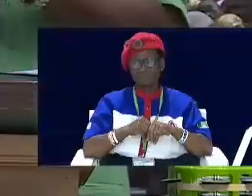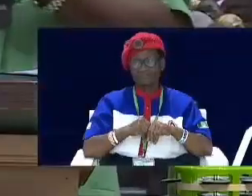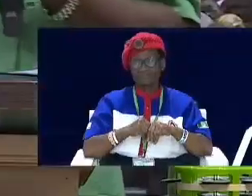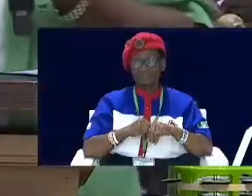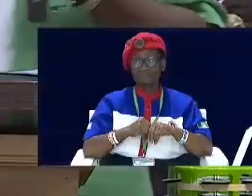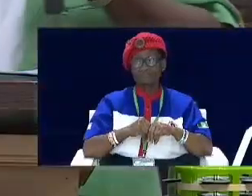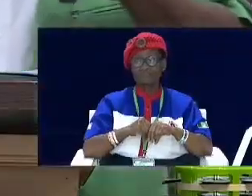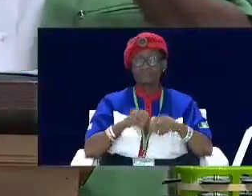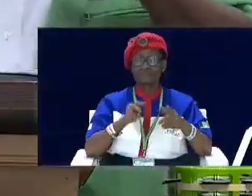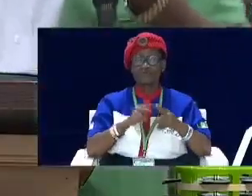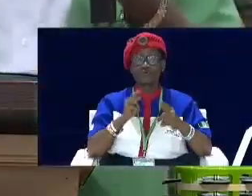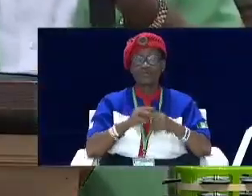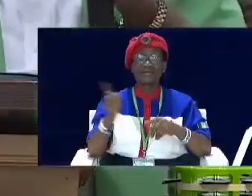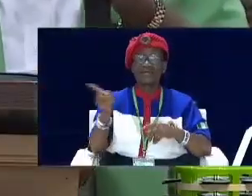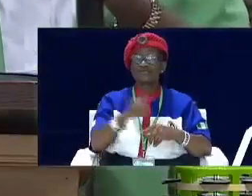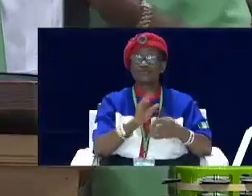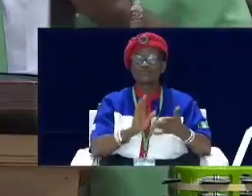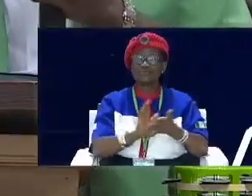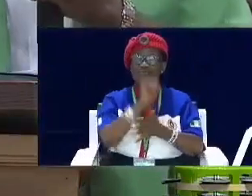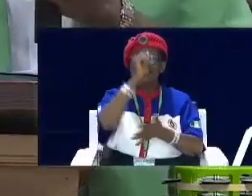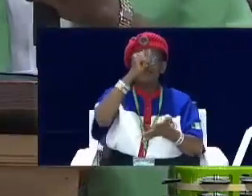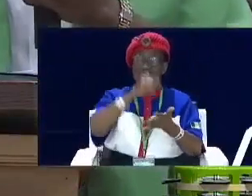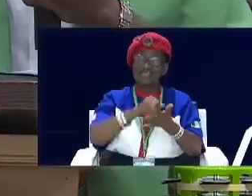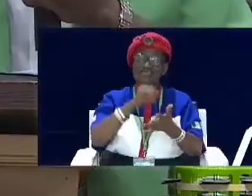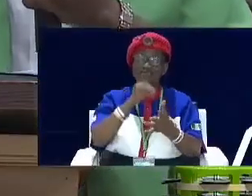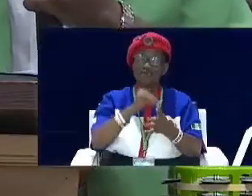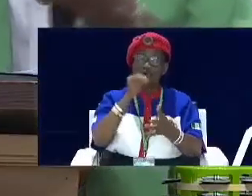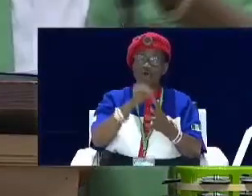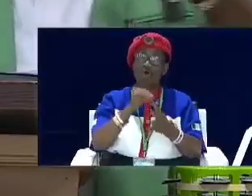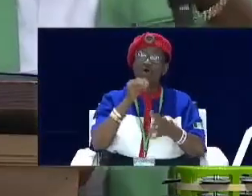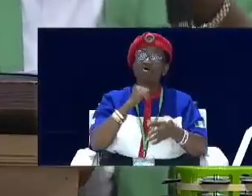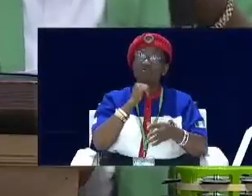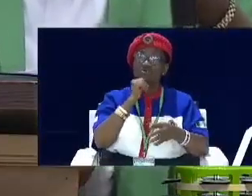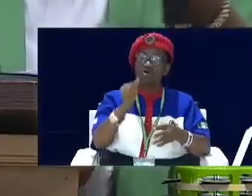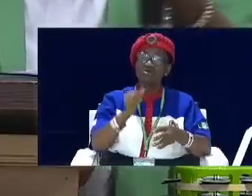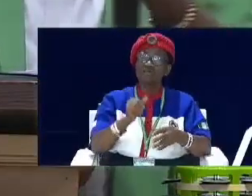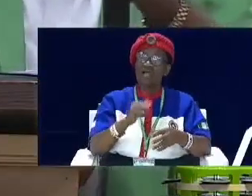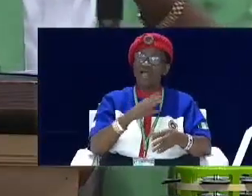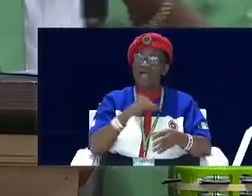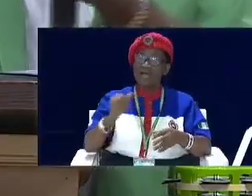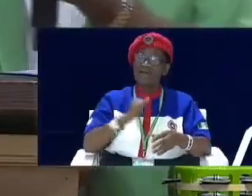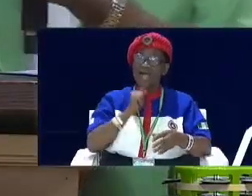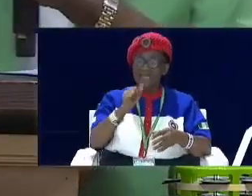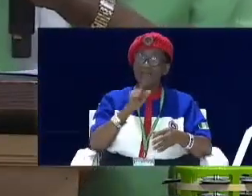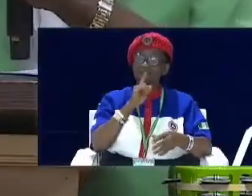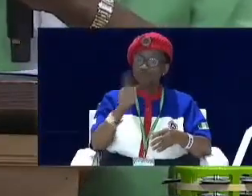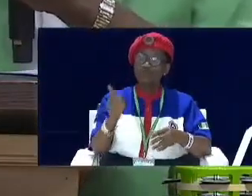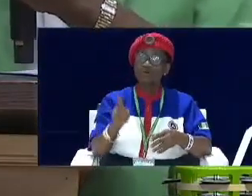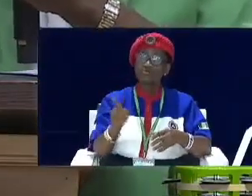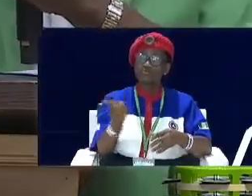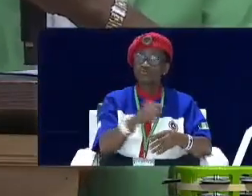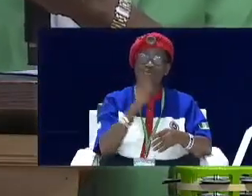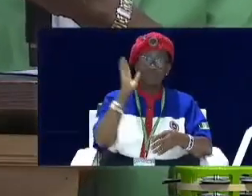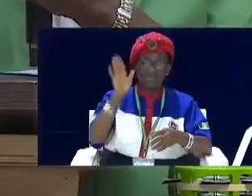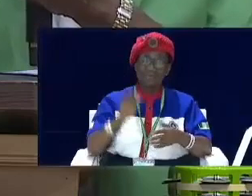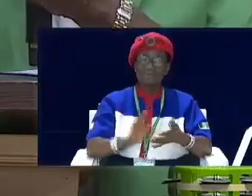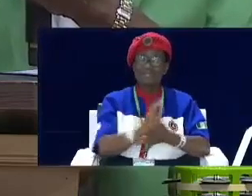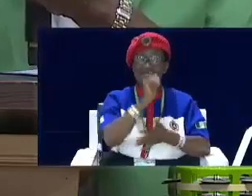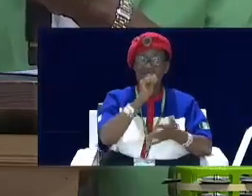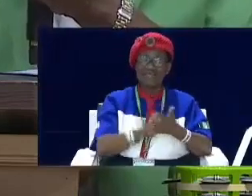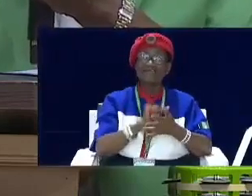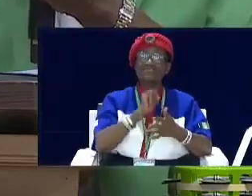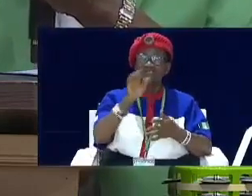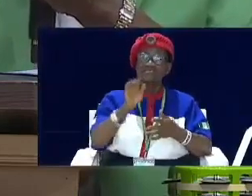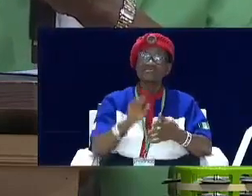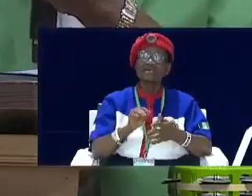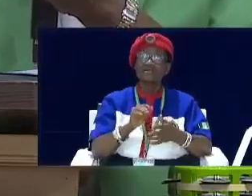Whether you believe it or not. Oh yeah, gbagbo tabi be ko o. And I'm sure you are a believer. That's why you are here. Mo mo wi pe onigbagbo ni o lo fi nbe